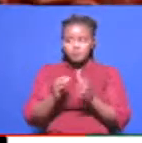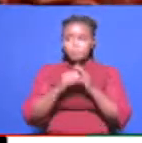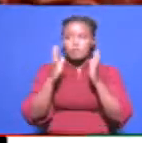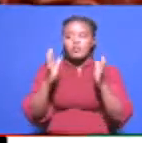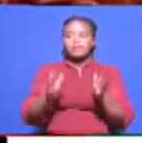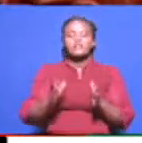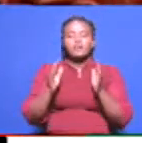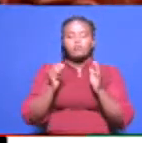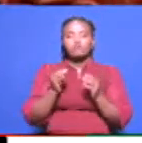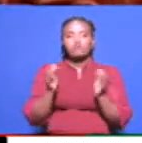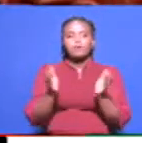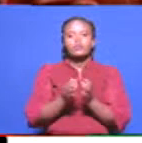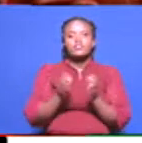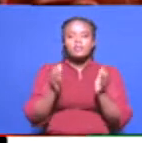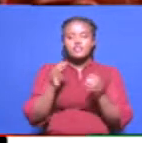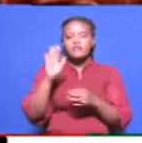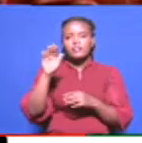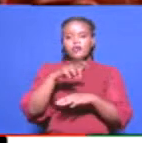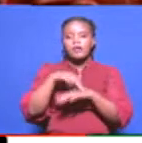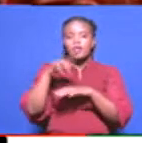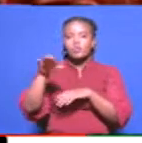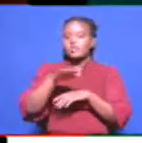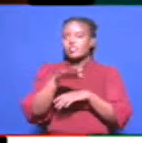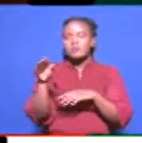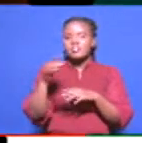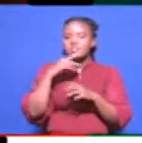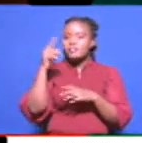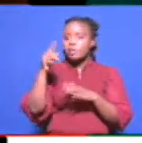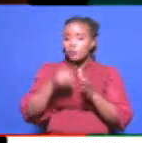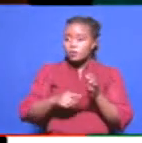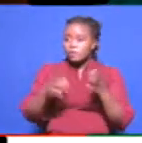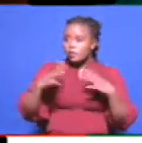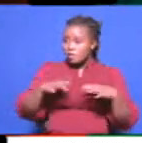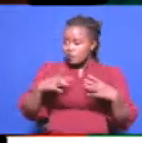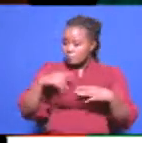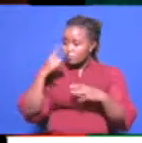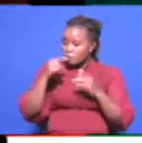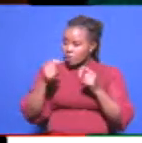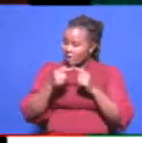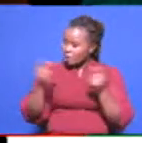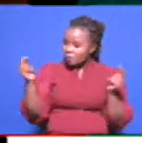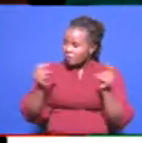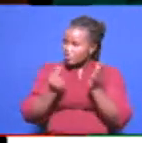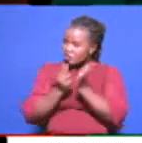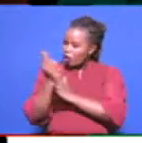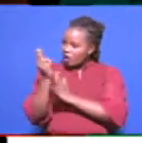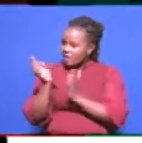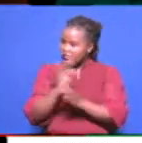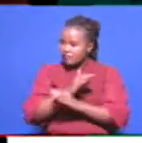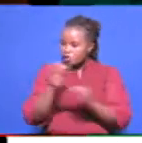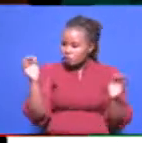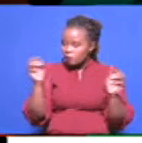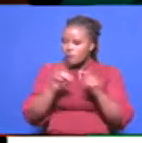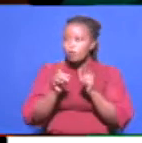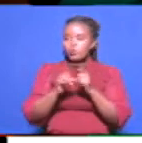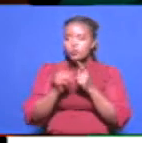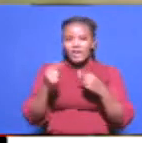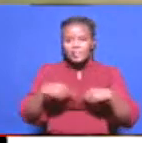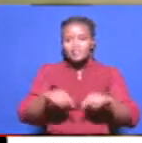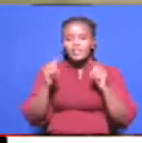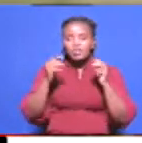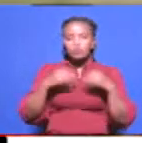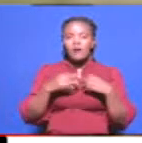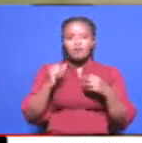Mbadi, has faltered the move, claiming those opposed to the bill are being dishonest and are seeking to thrive in populist